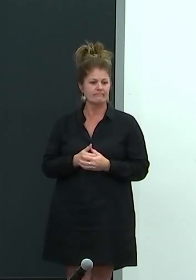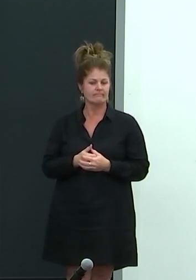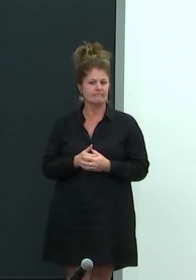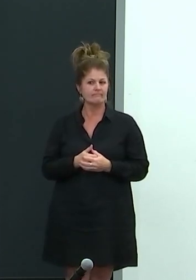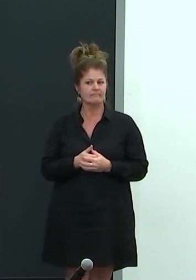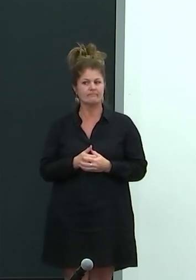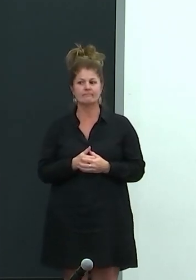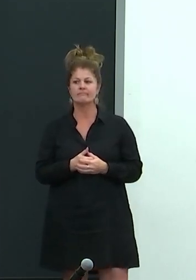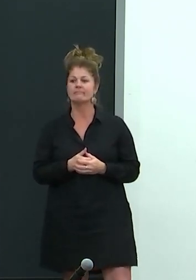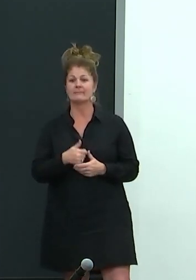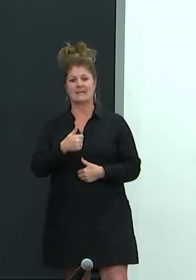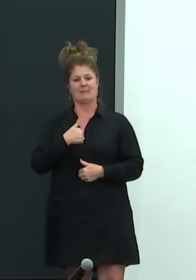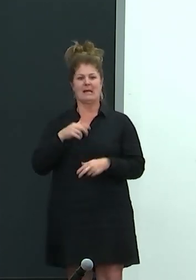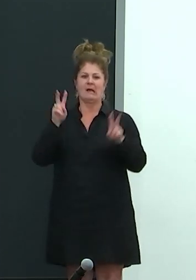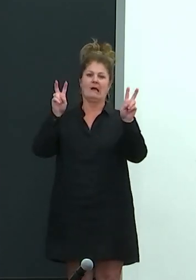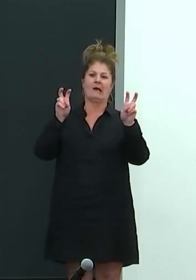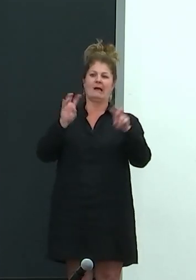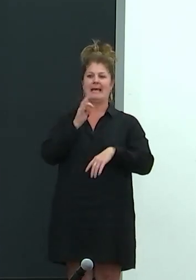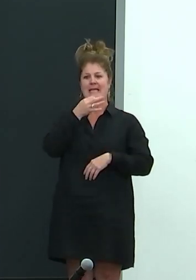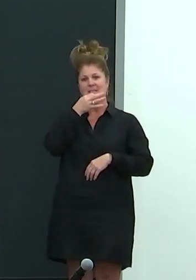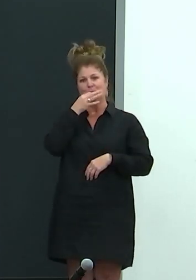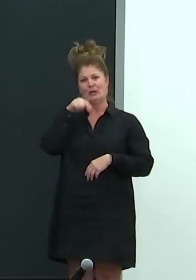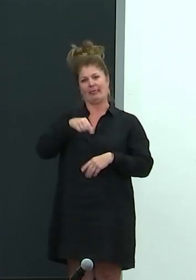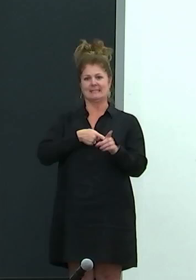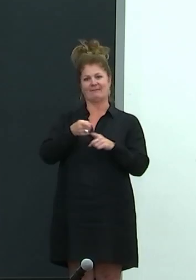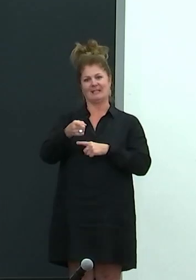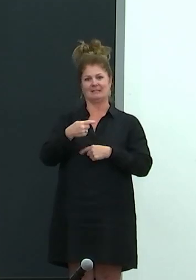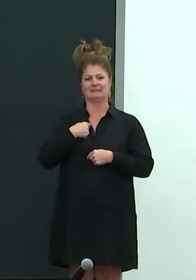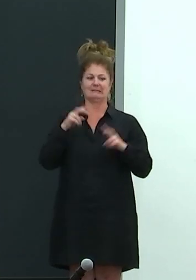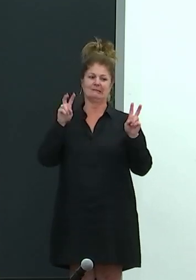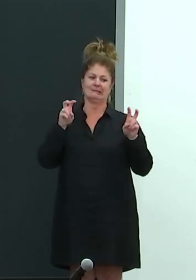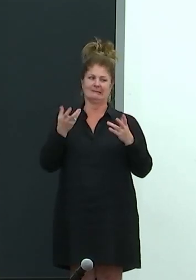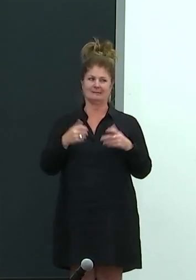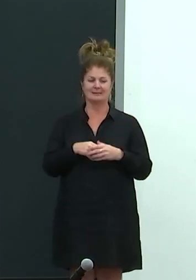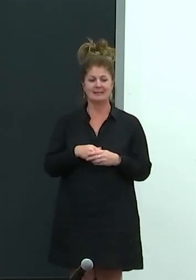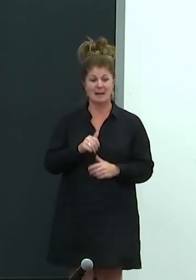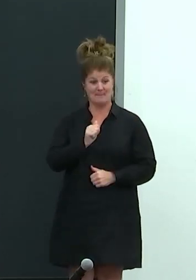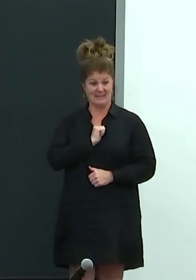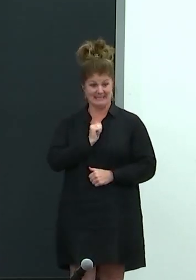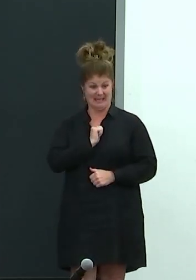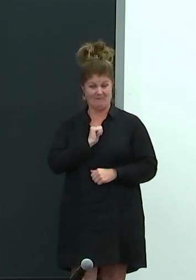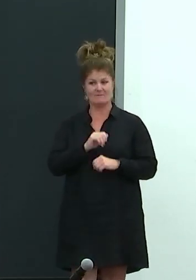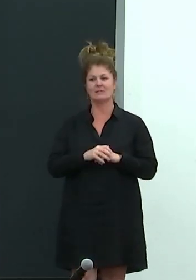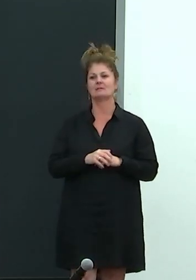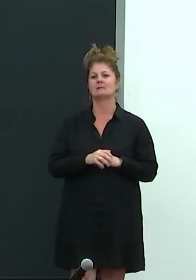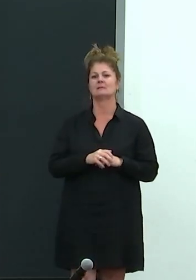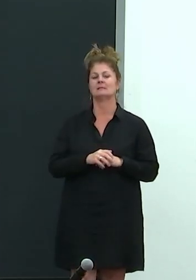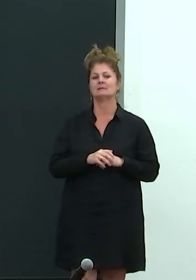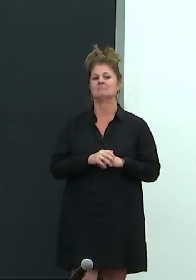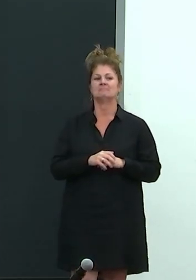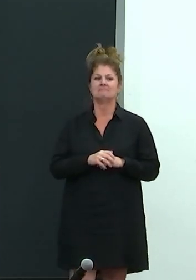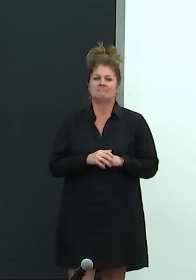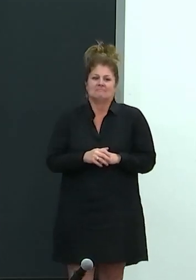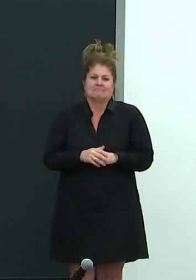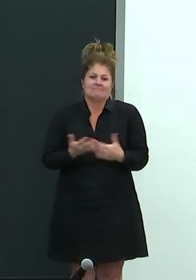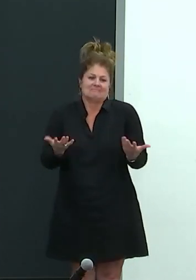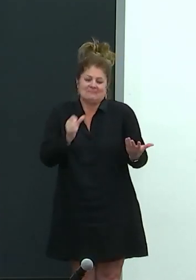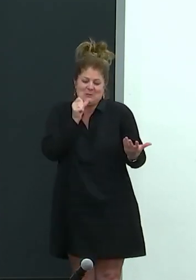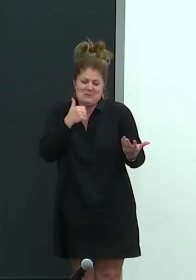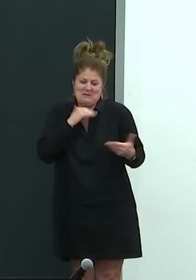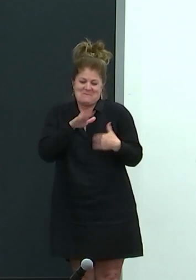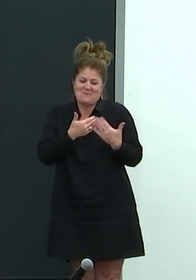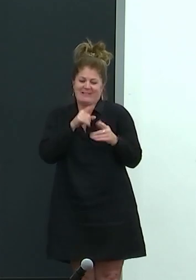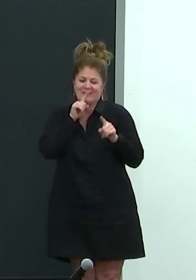As a quote-unquote expert in the field, even myself, I don't have all the